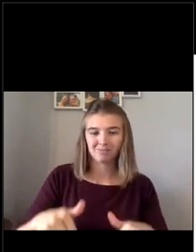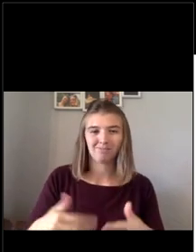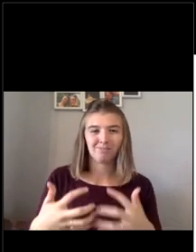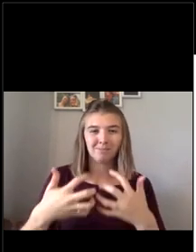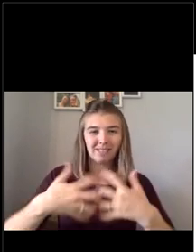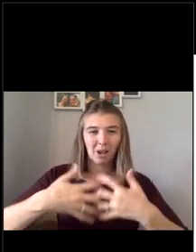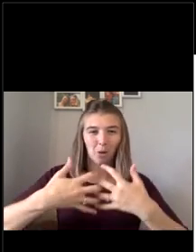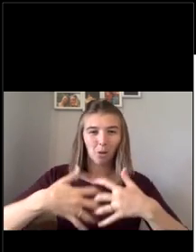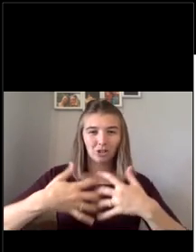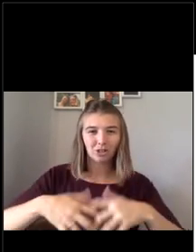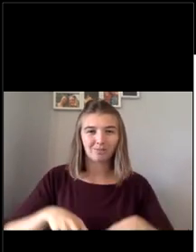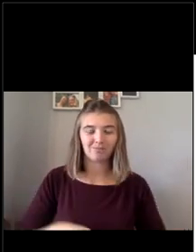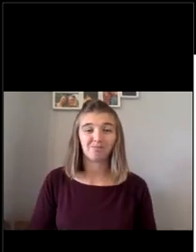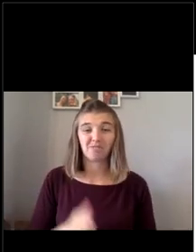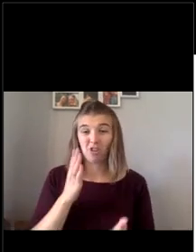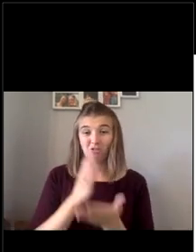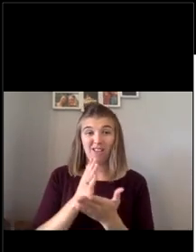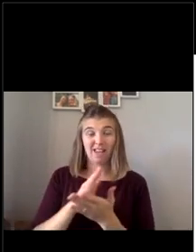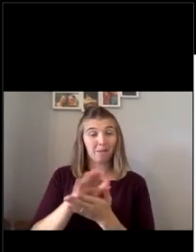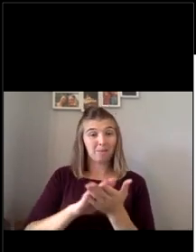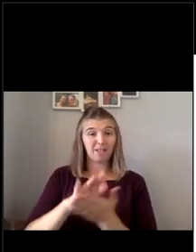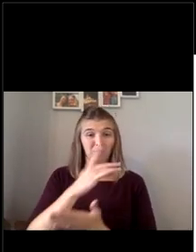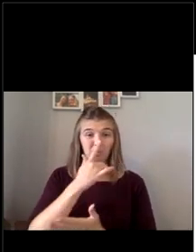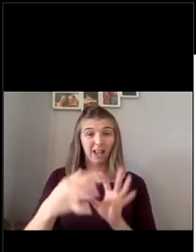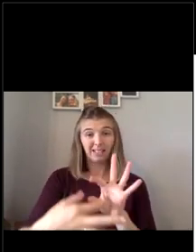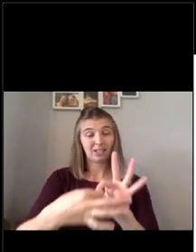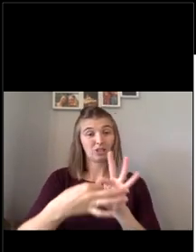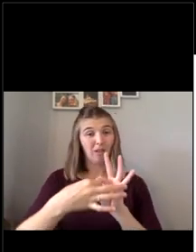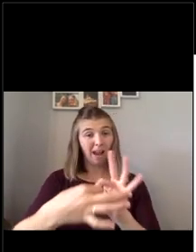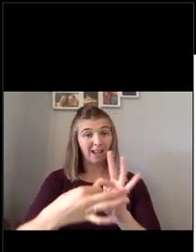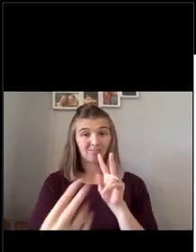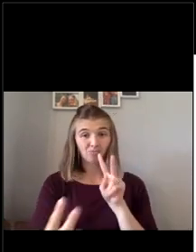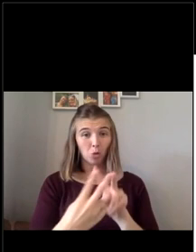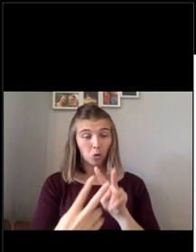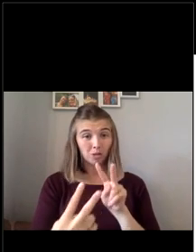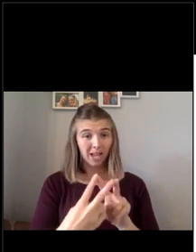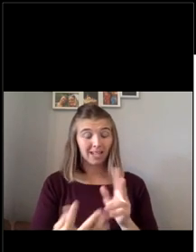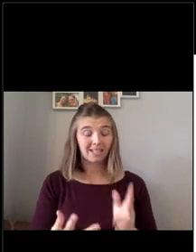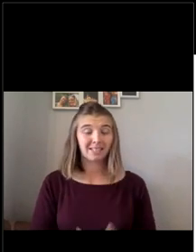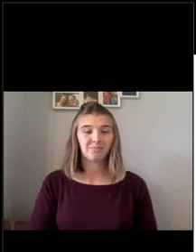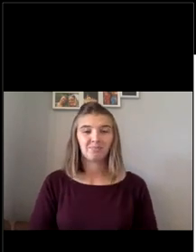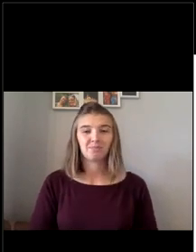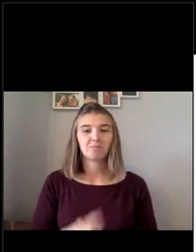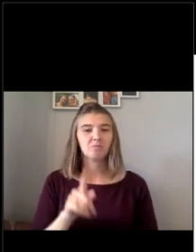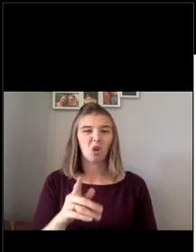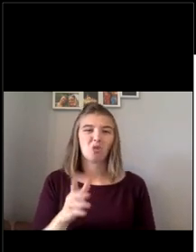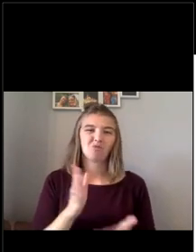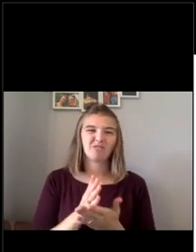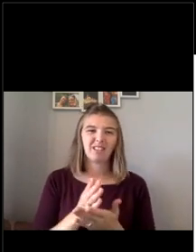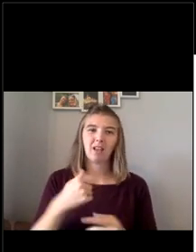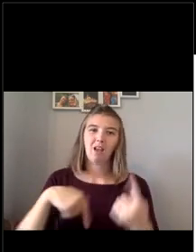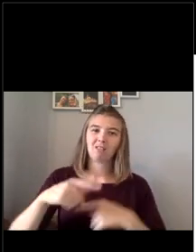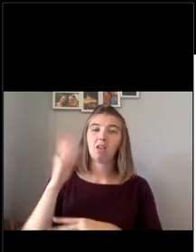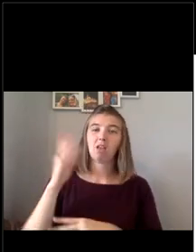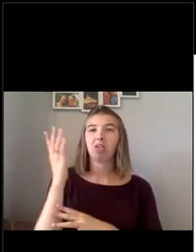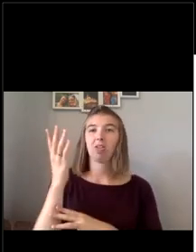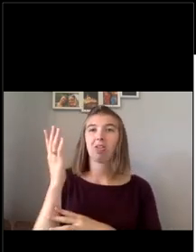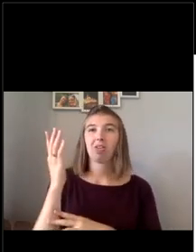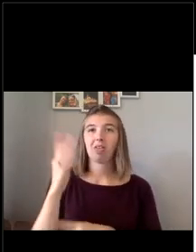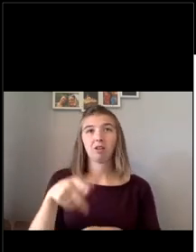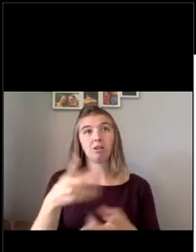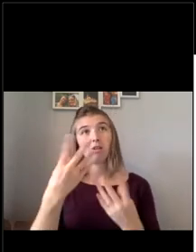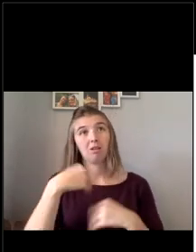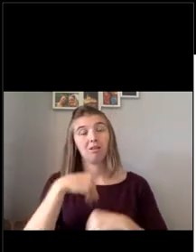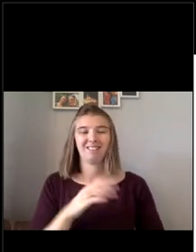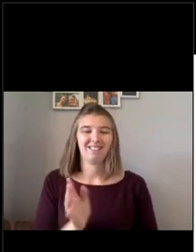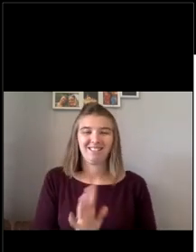with us. So it's not just about you absorbing what we have to say, but it's also about us listening to you. And the best way to do that is to